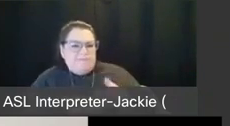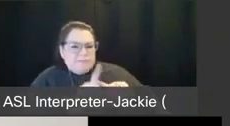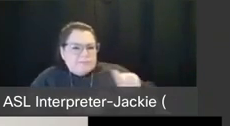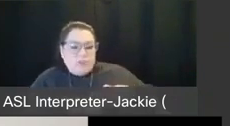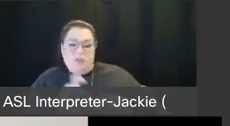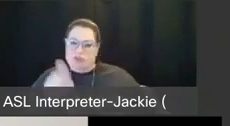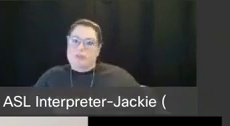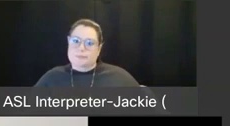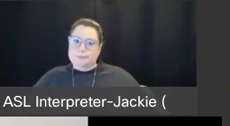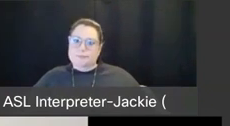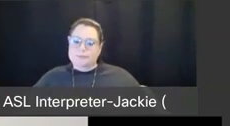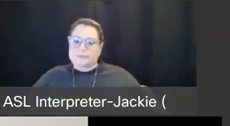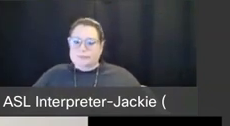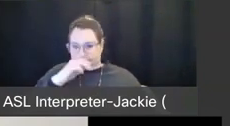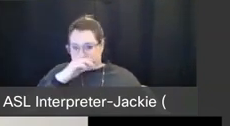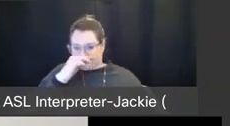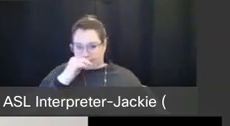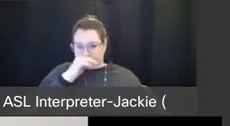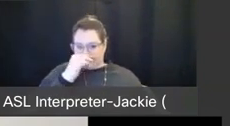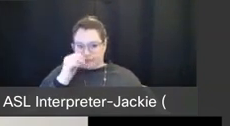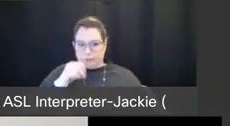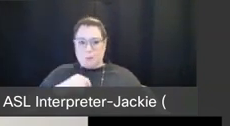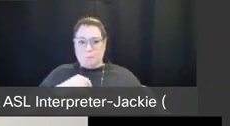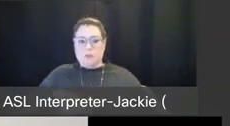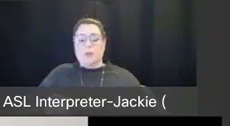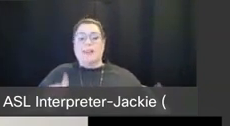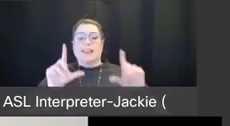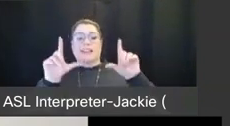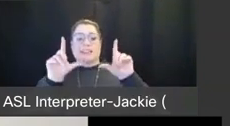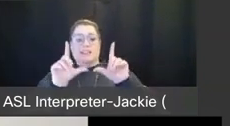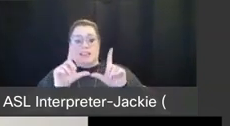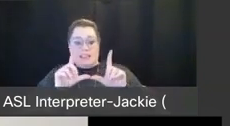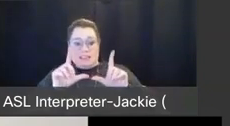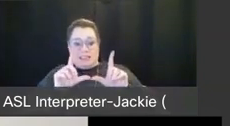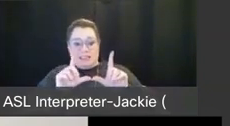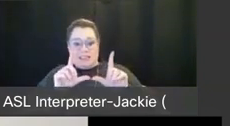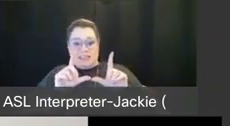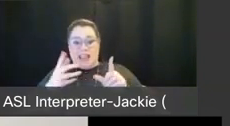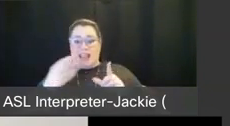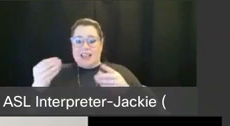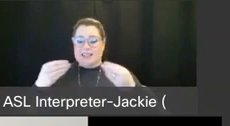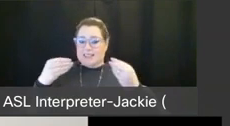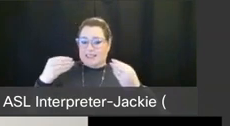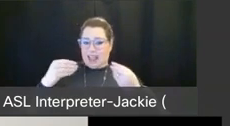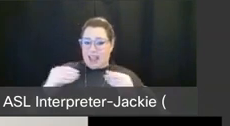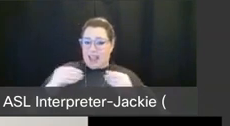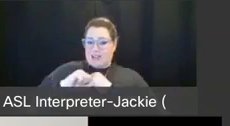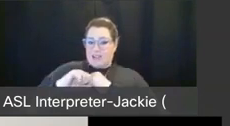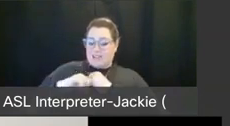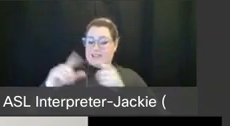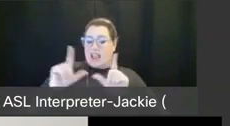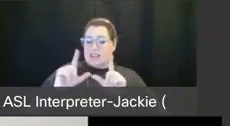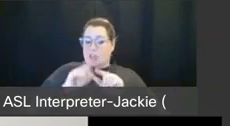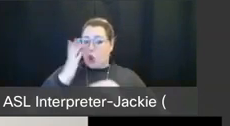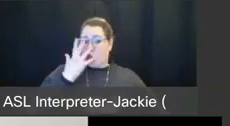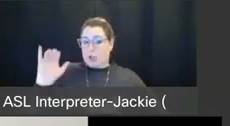being a salesperson licensed by MHIC, they need to have that with them. And so if